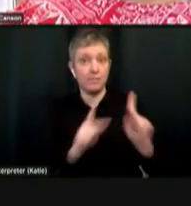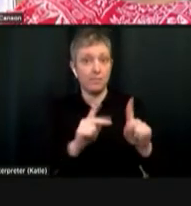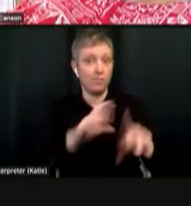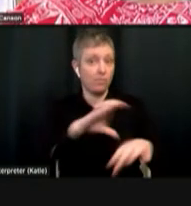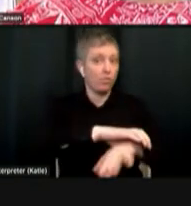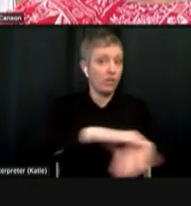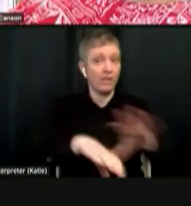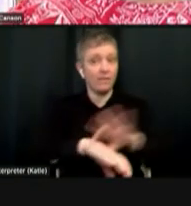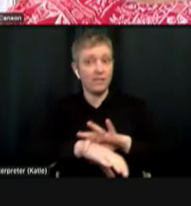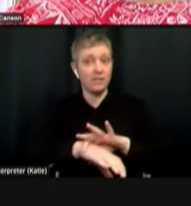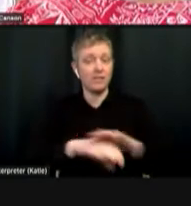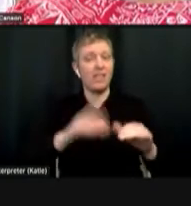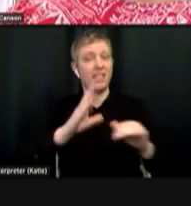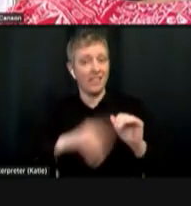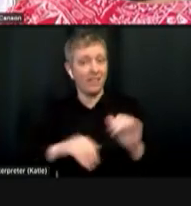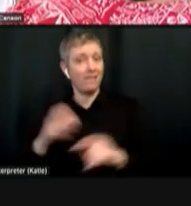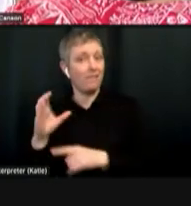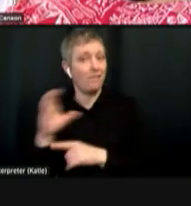Thank you.